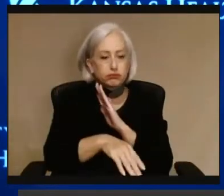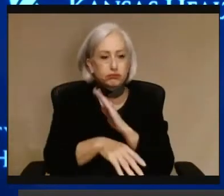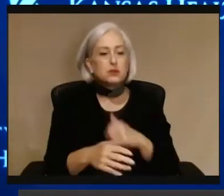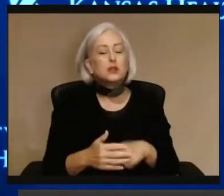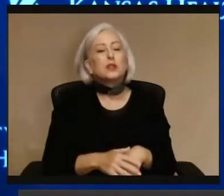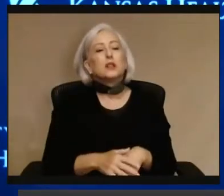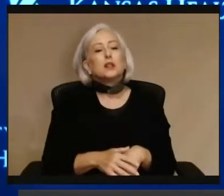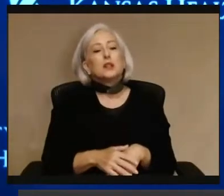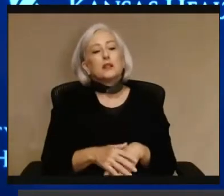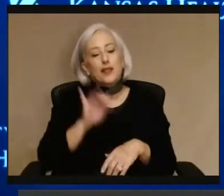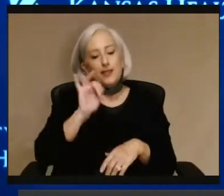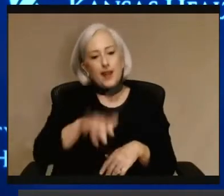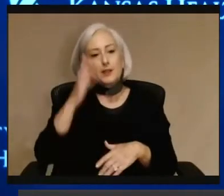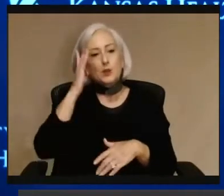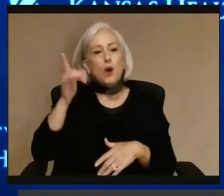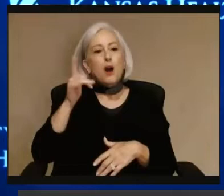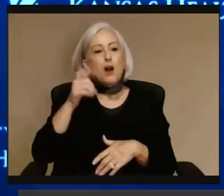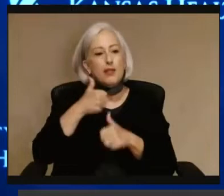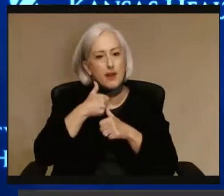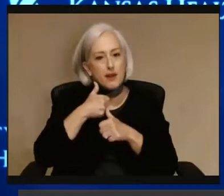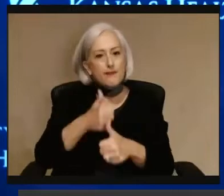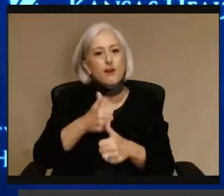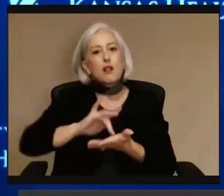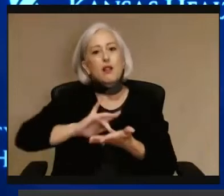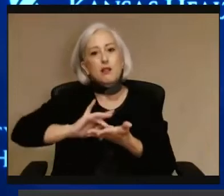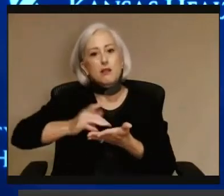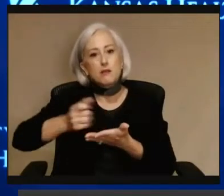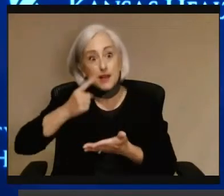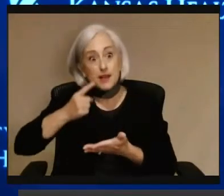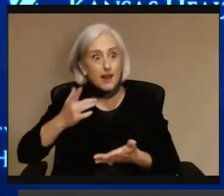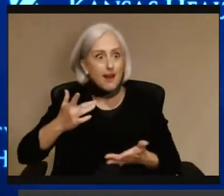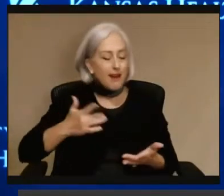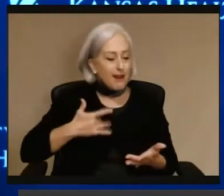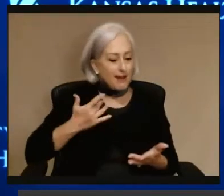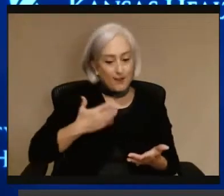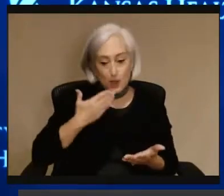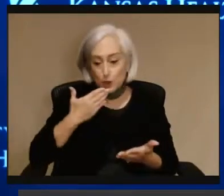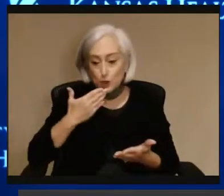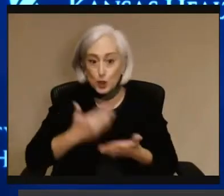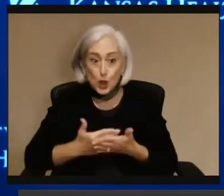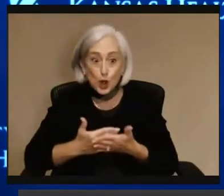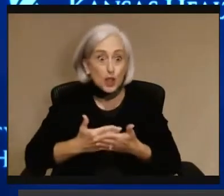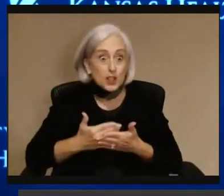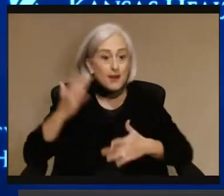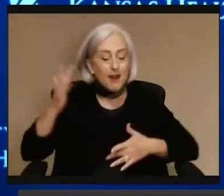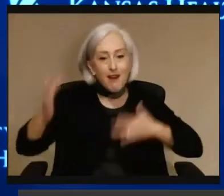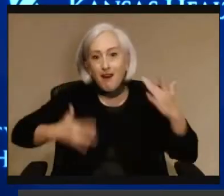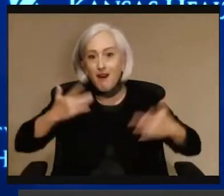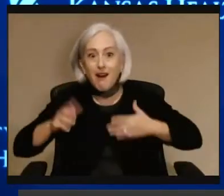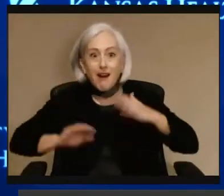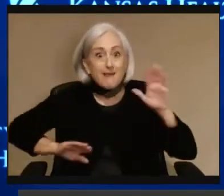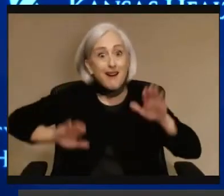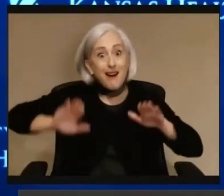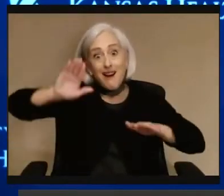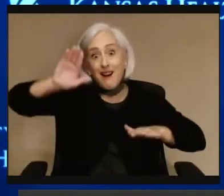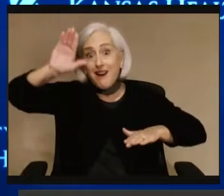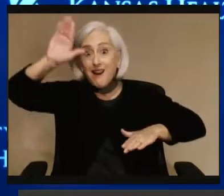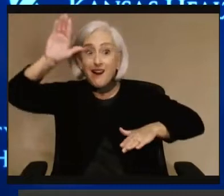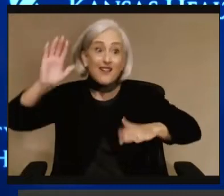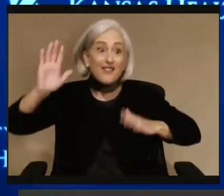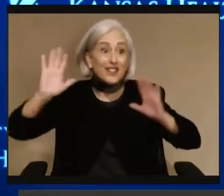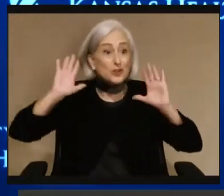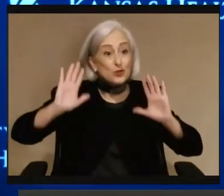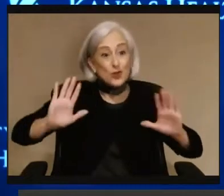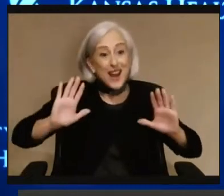they miss the highs. It feels great to be manic. It's and that's one that makes it very hard. But the